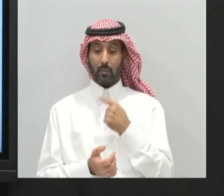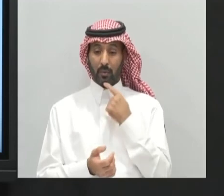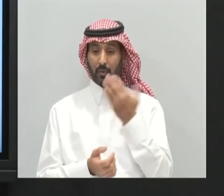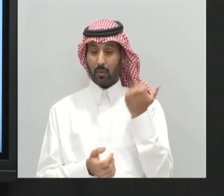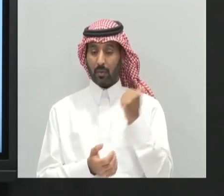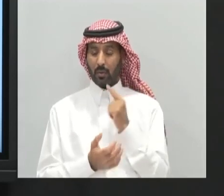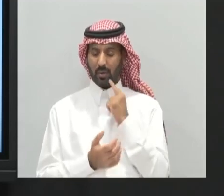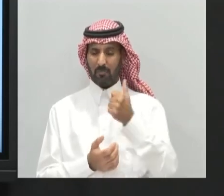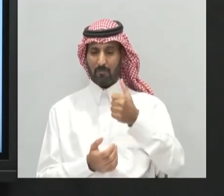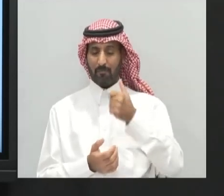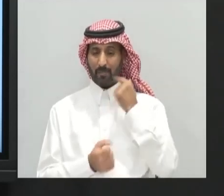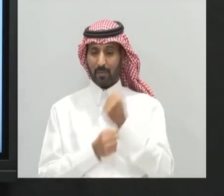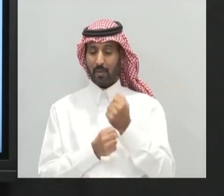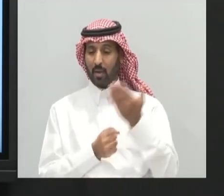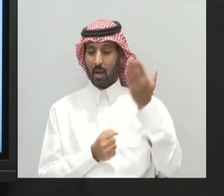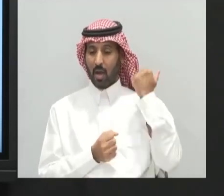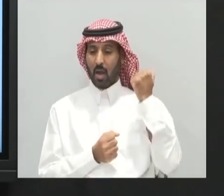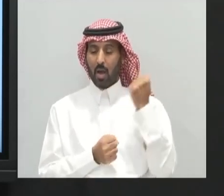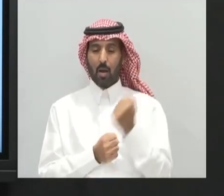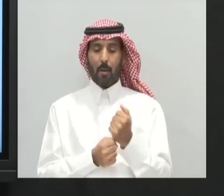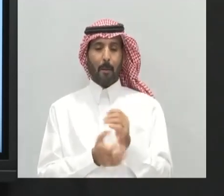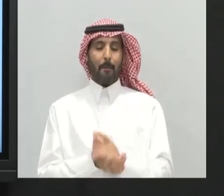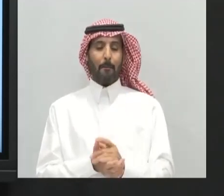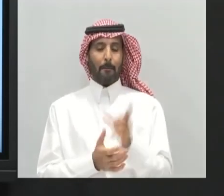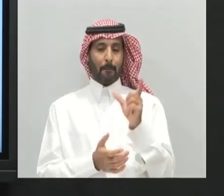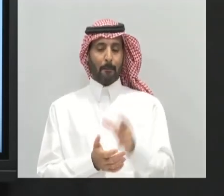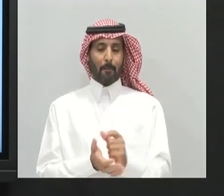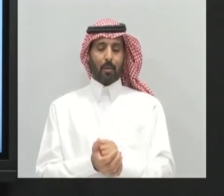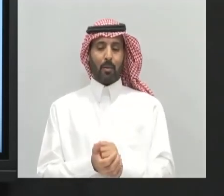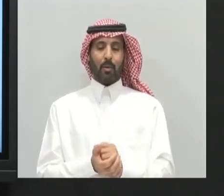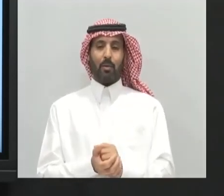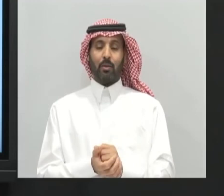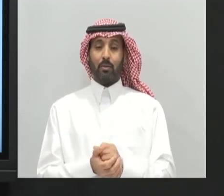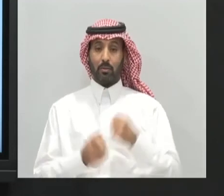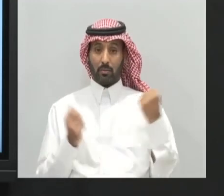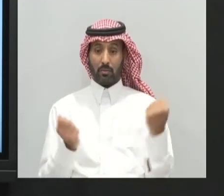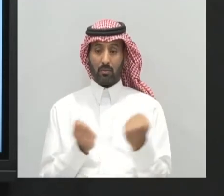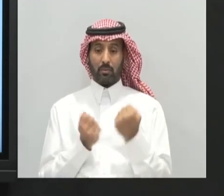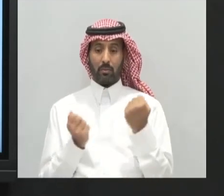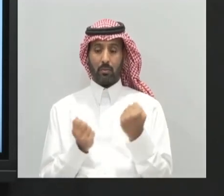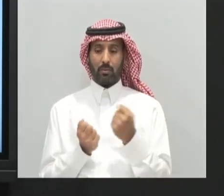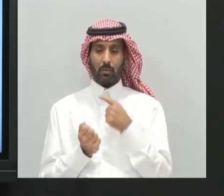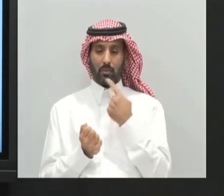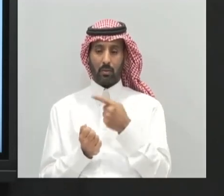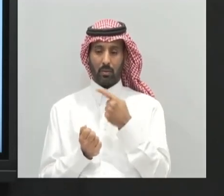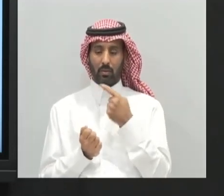we call the past tense chant, where we did the practice